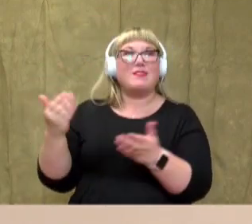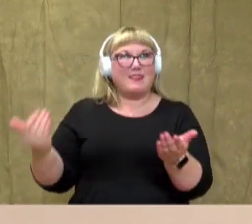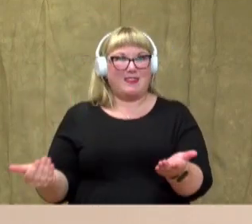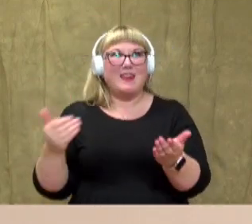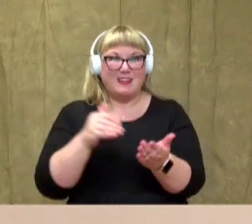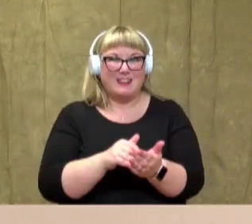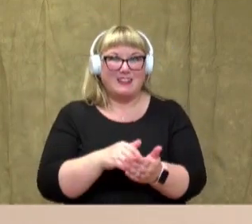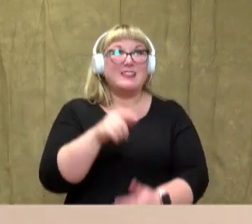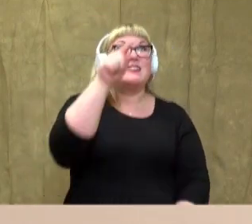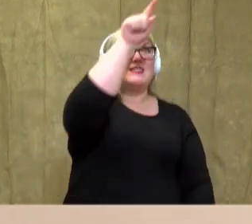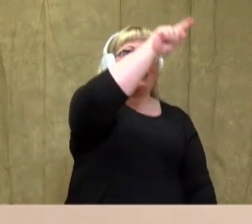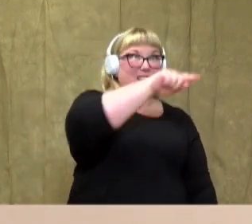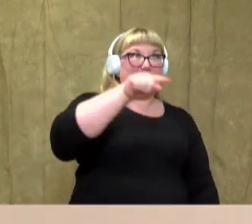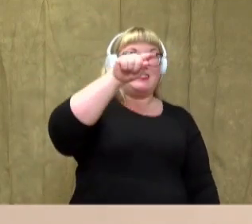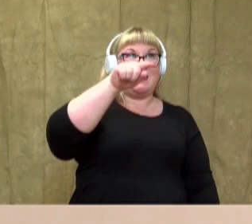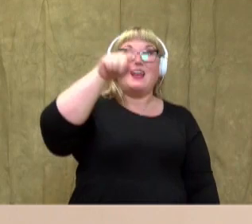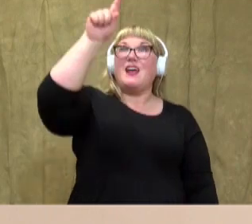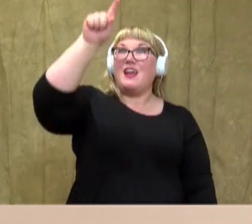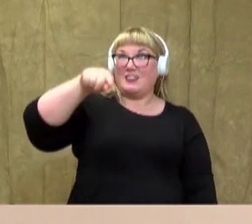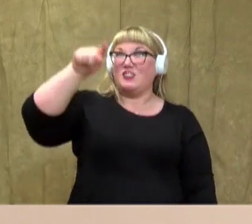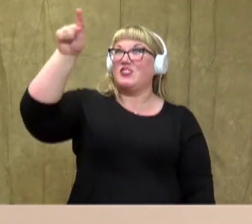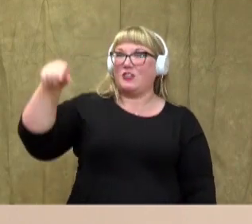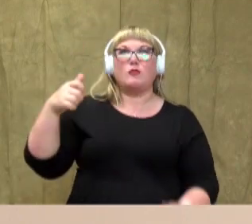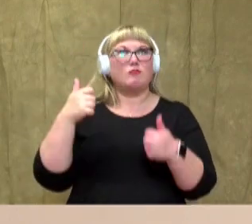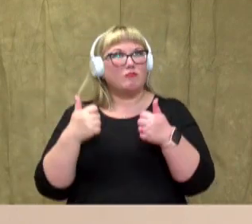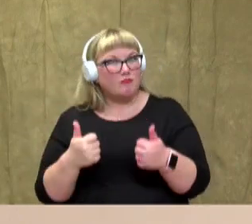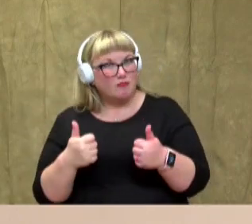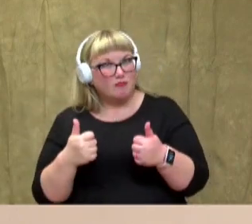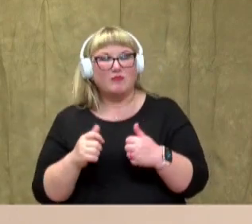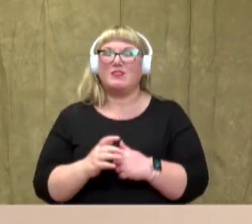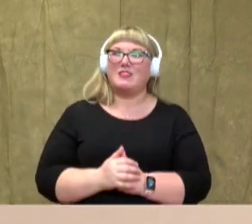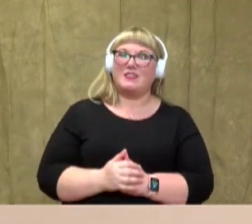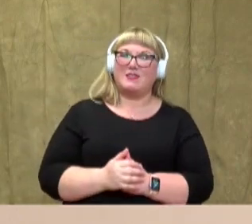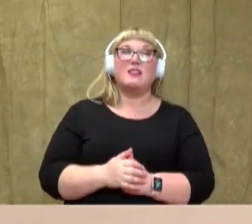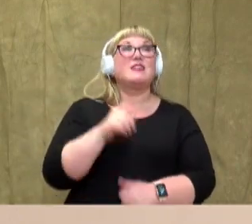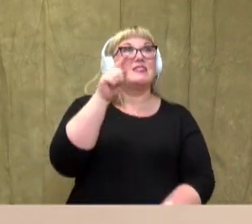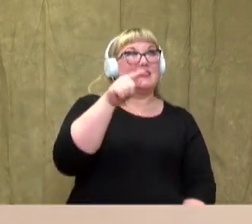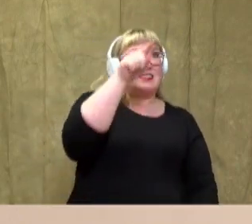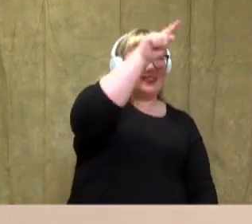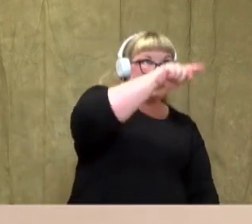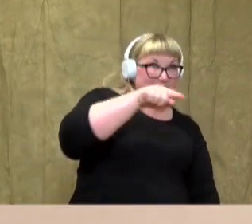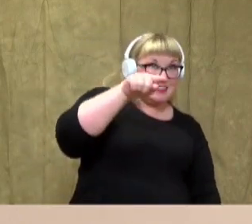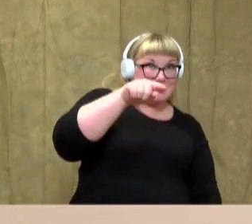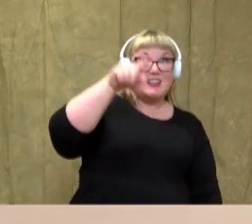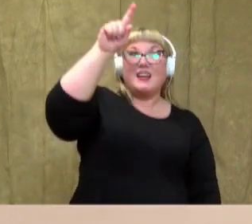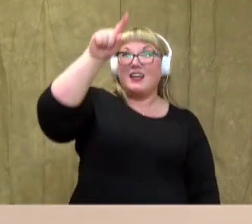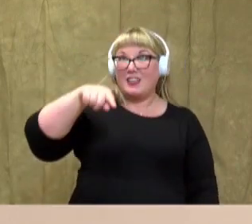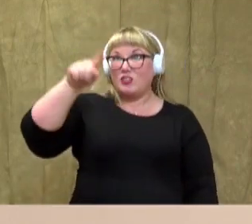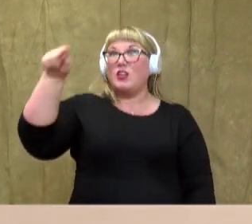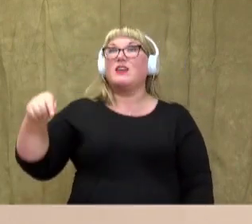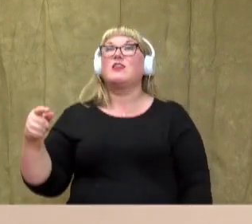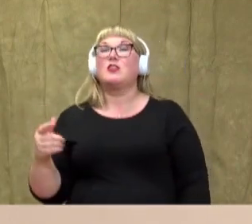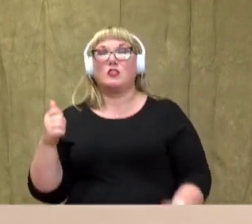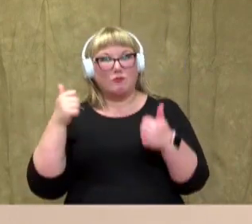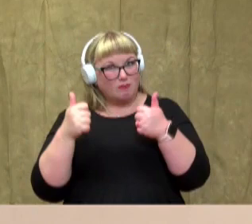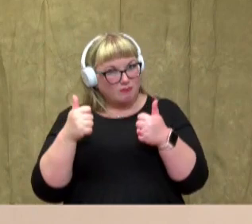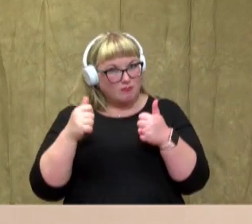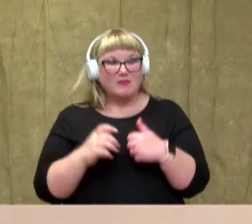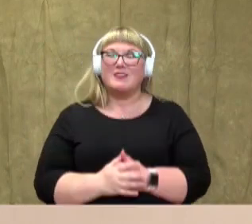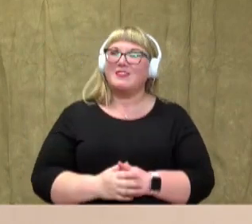again. C, H, ch. Again. C, H,